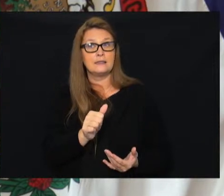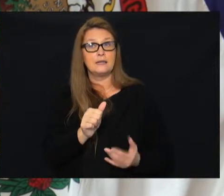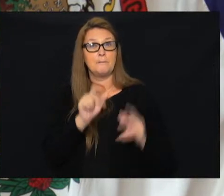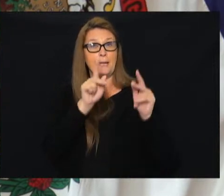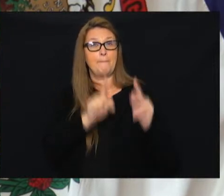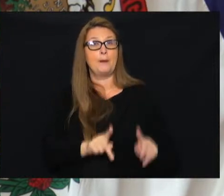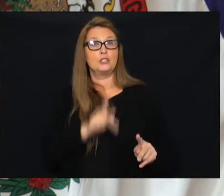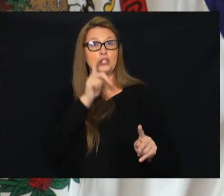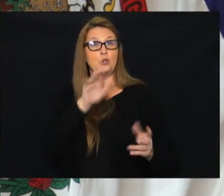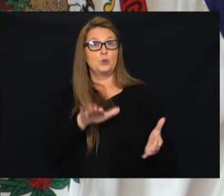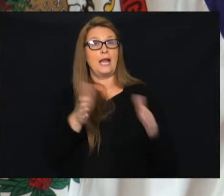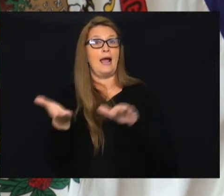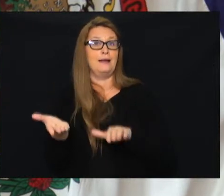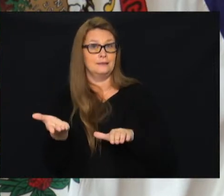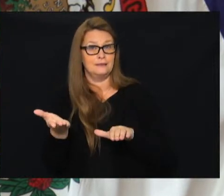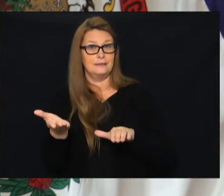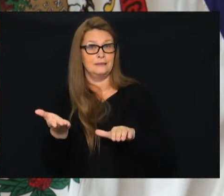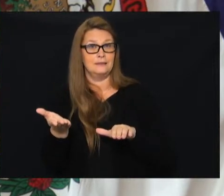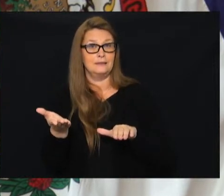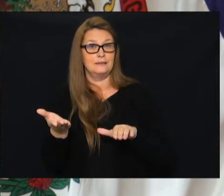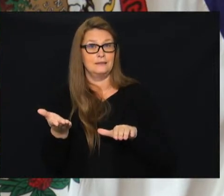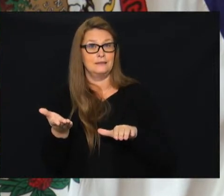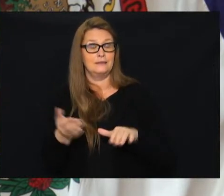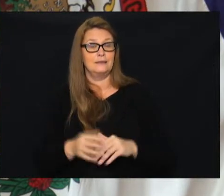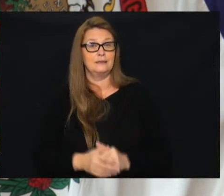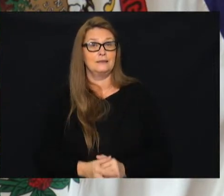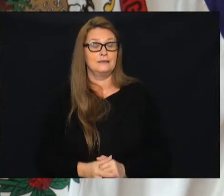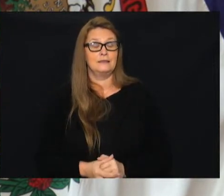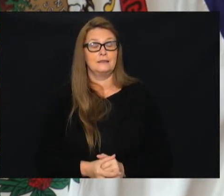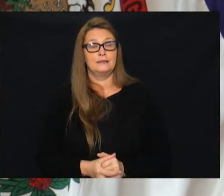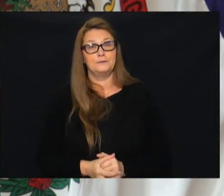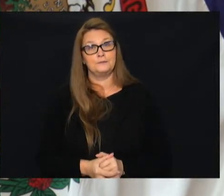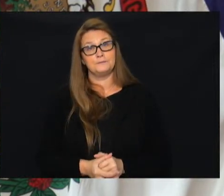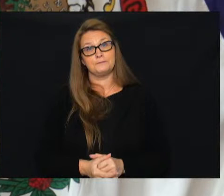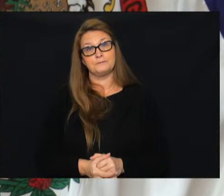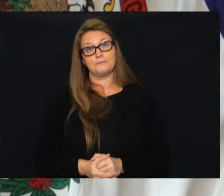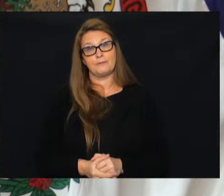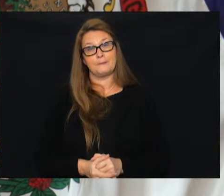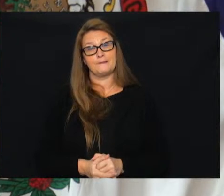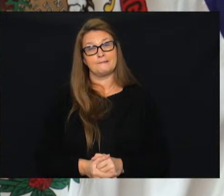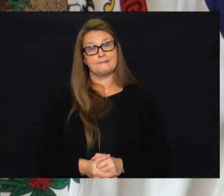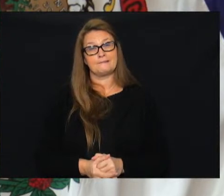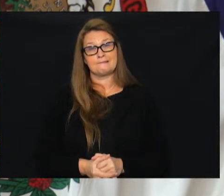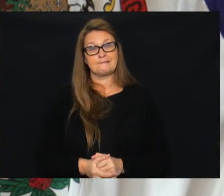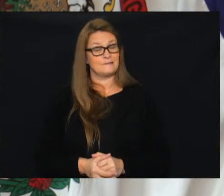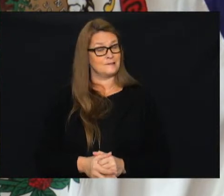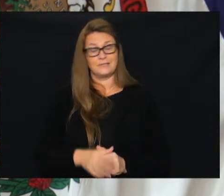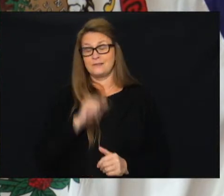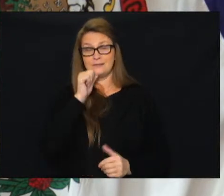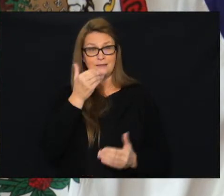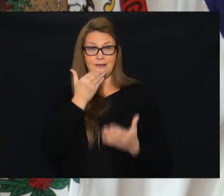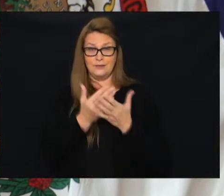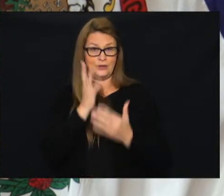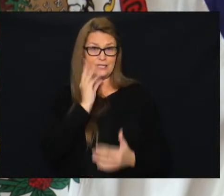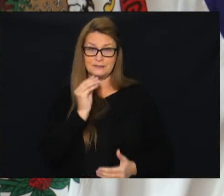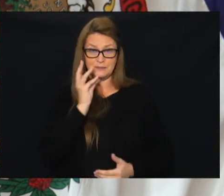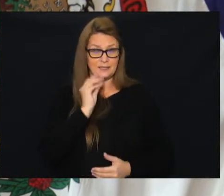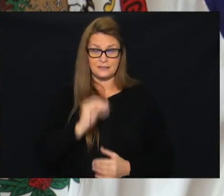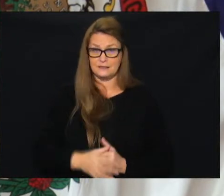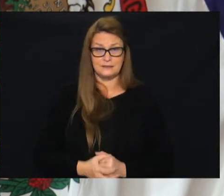those that's gone, you know, and because it was nasty stuff.